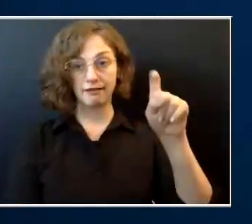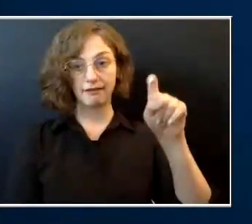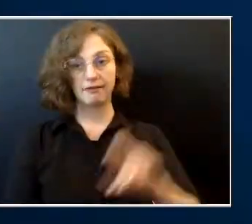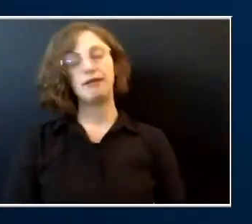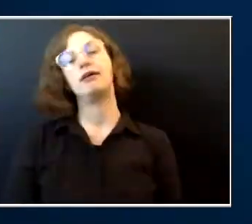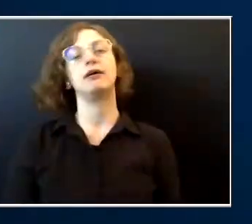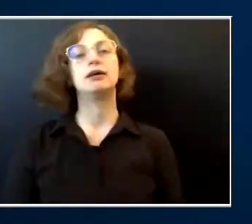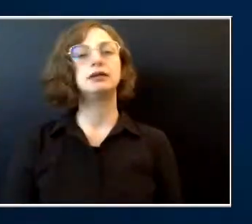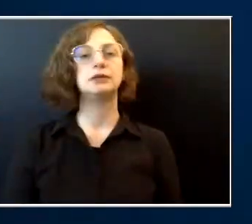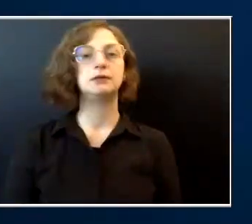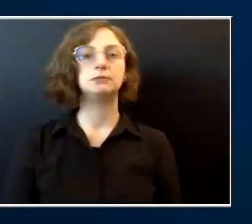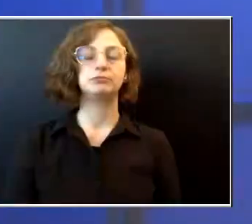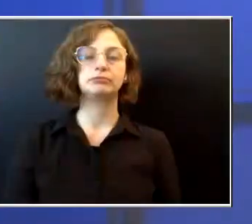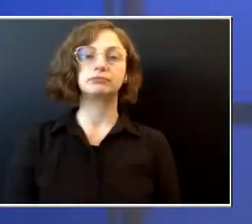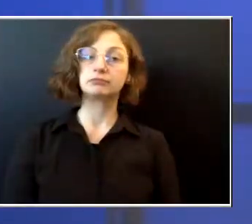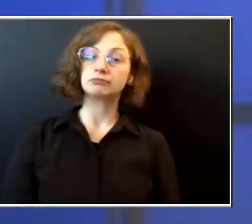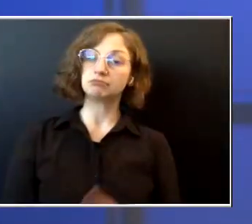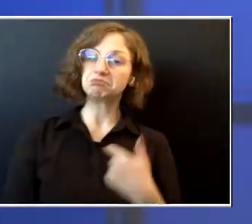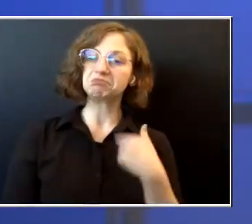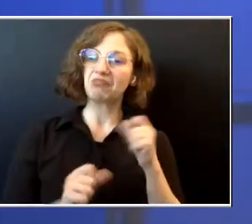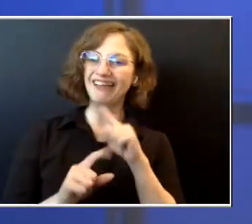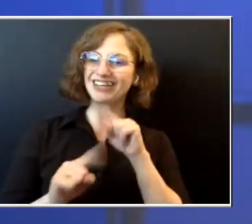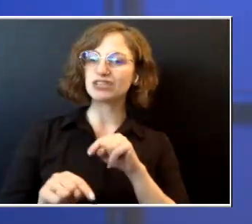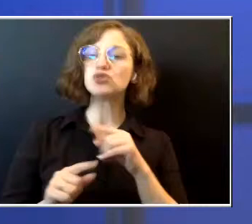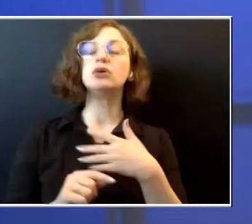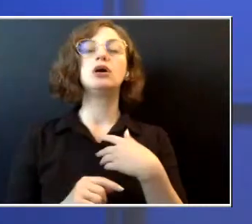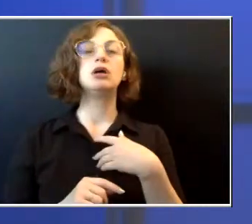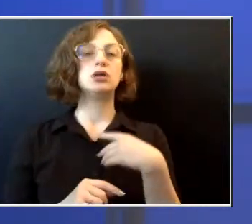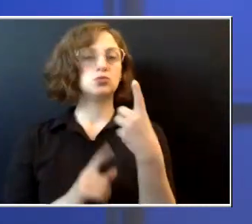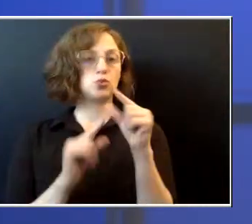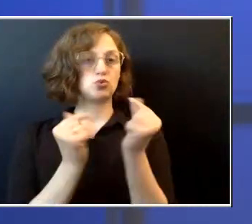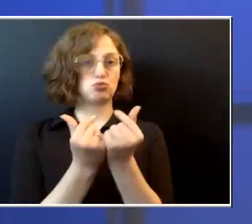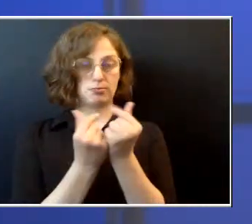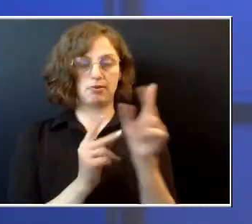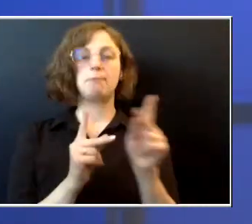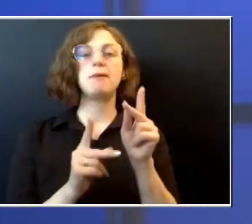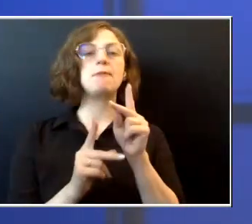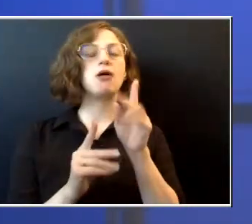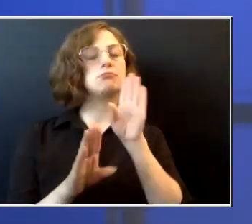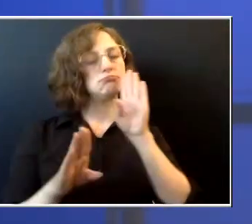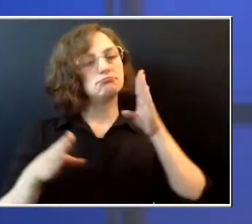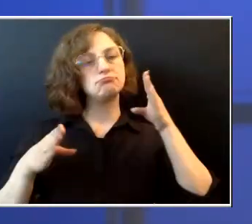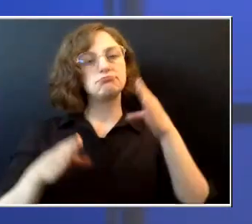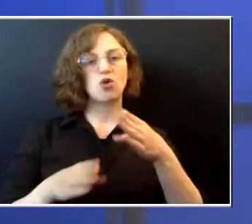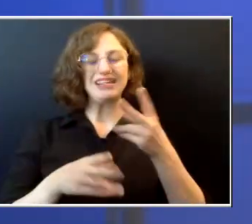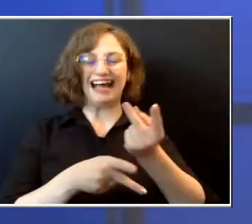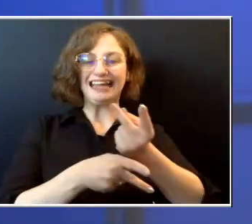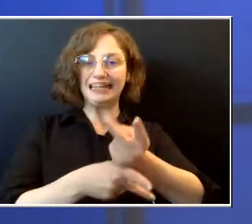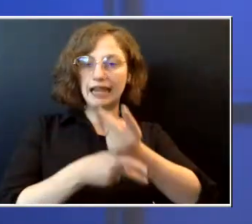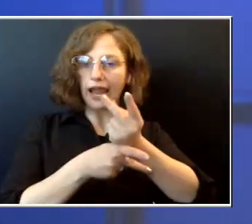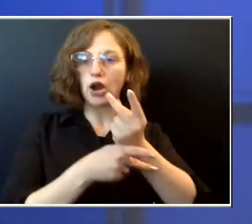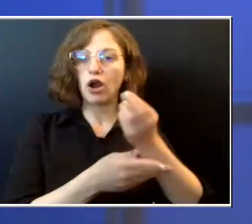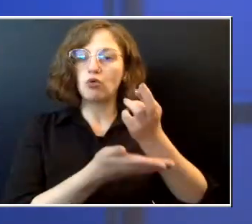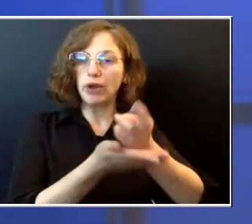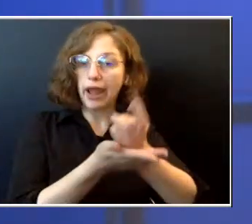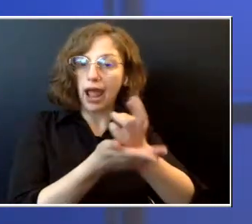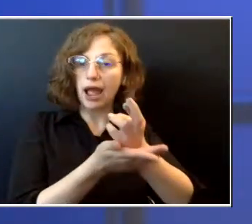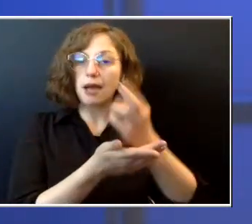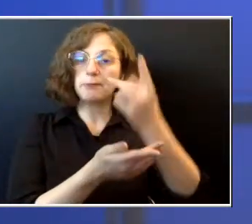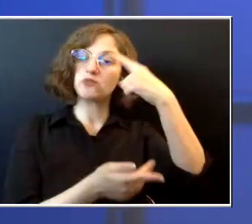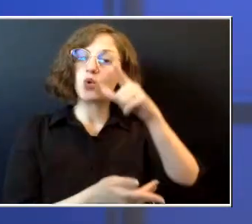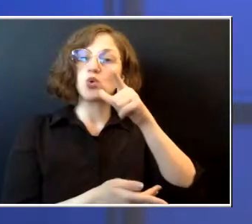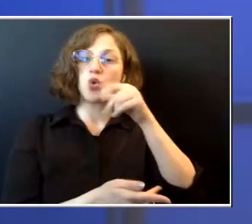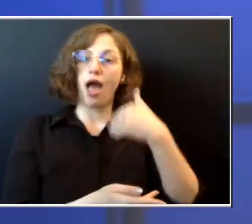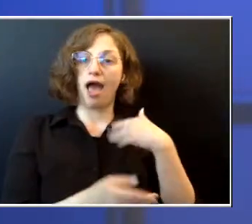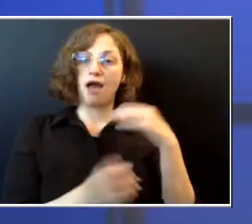So if I can answer. So there's a group of folks that do focus on the care and rehabilitation of individuals with traumatic brain injury.